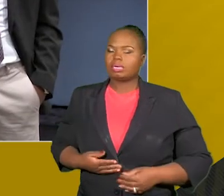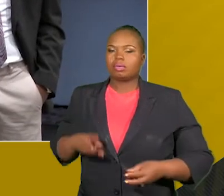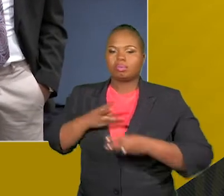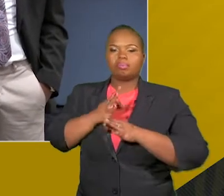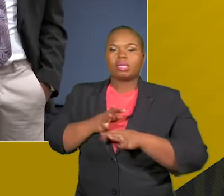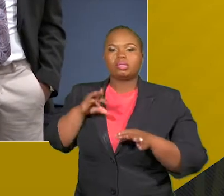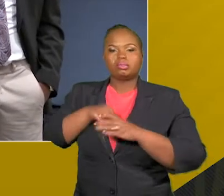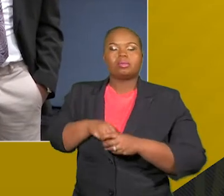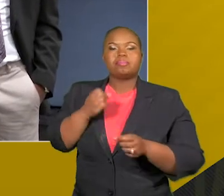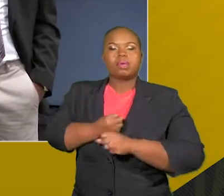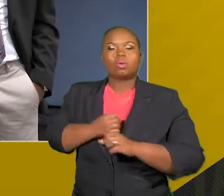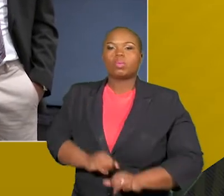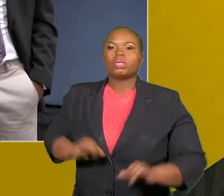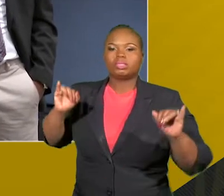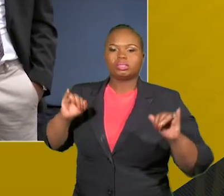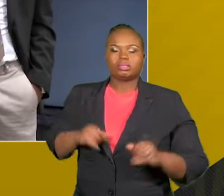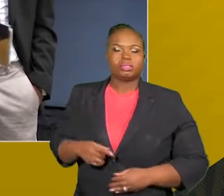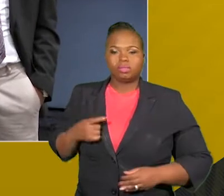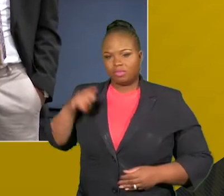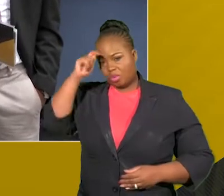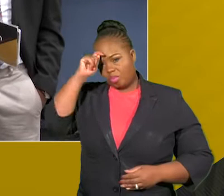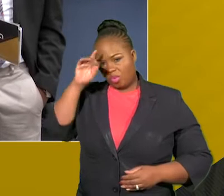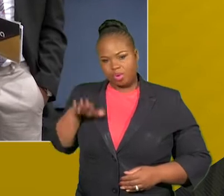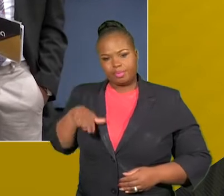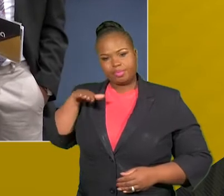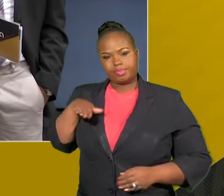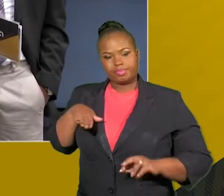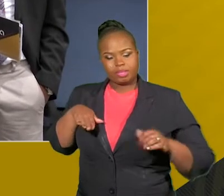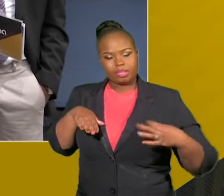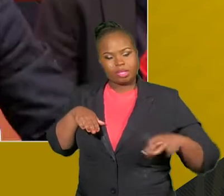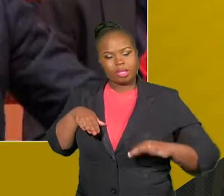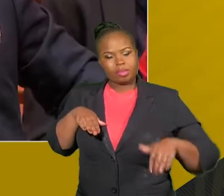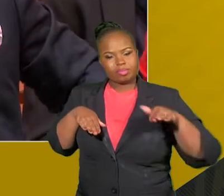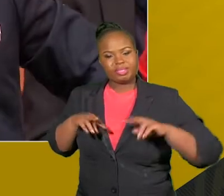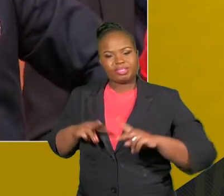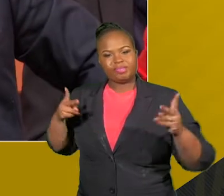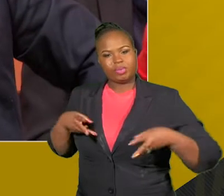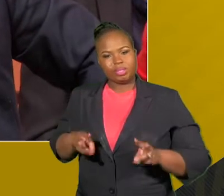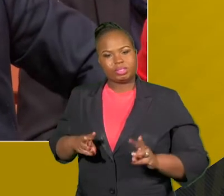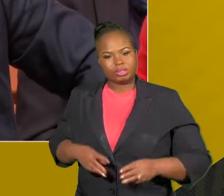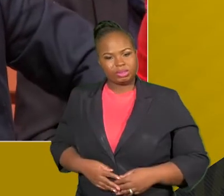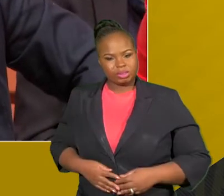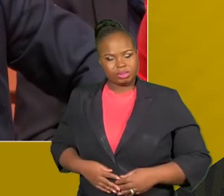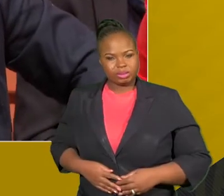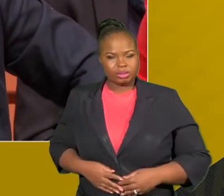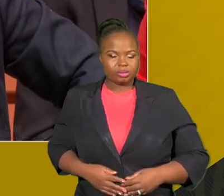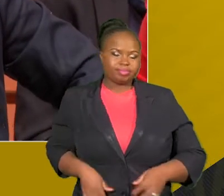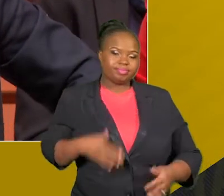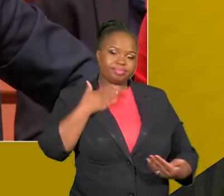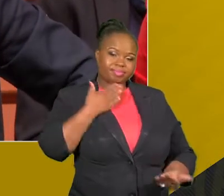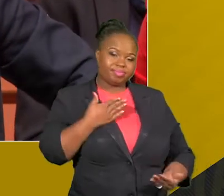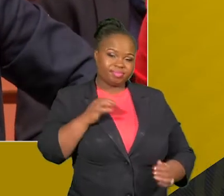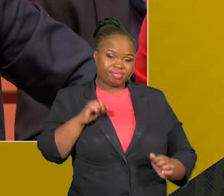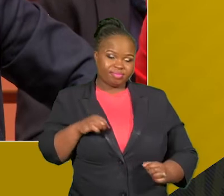nabo kakhulukazi ekuthenini ba raise umfana ngendlela ehlukile nomuntu wesifazana? Ngiyabonga Kini. They do actually.